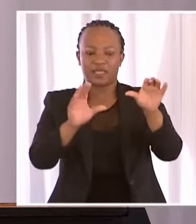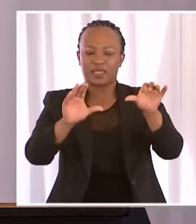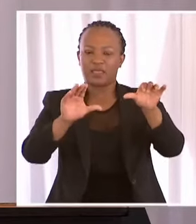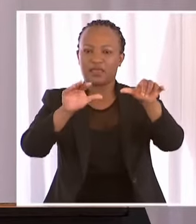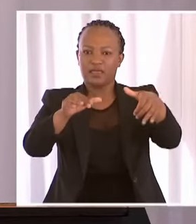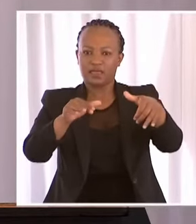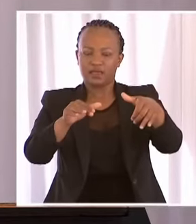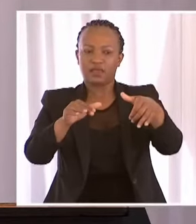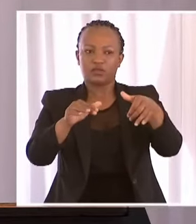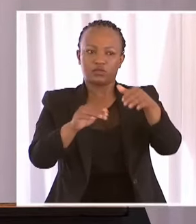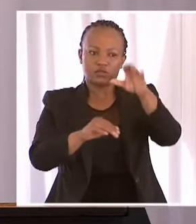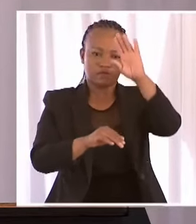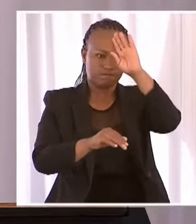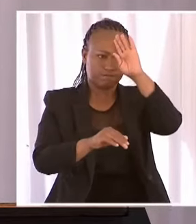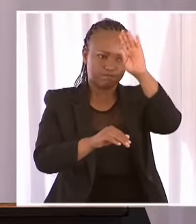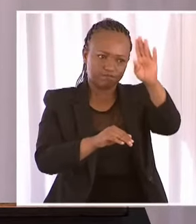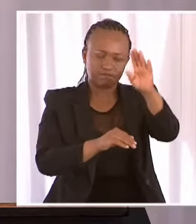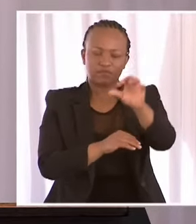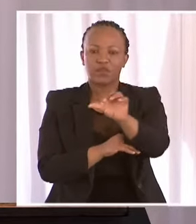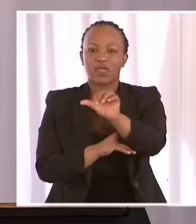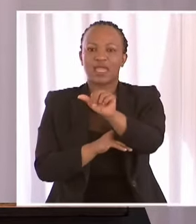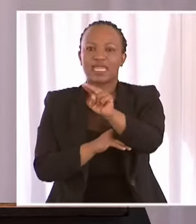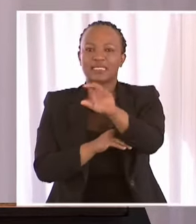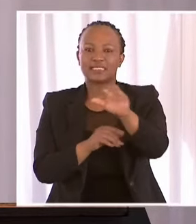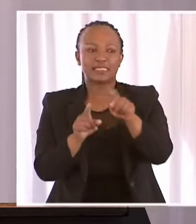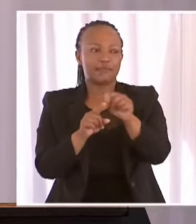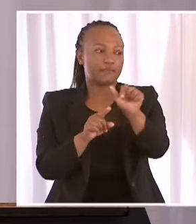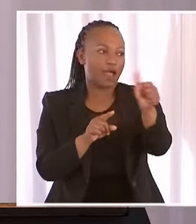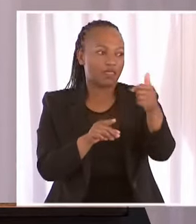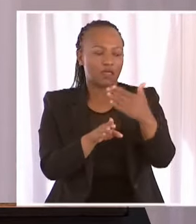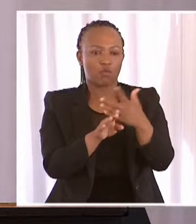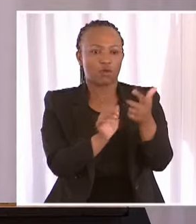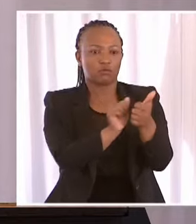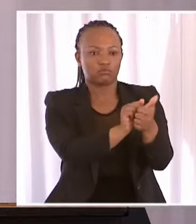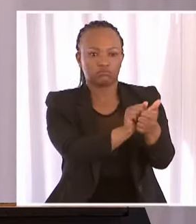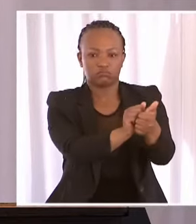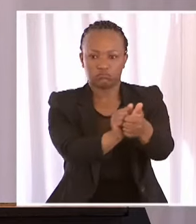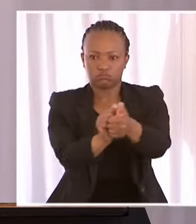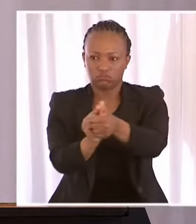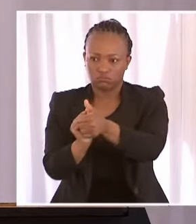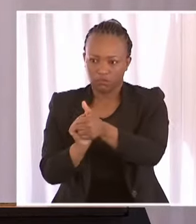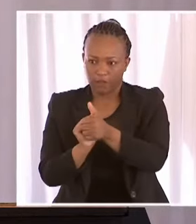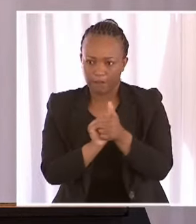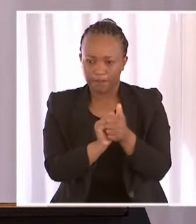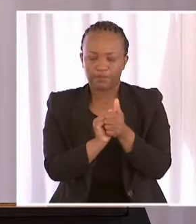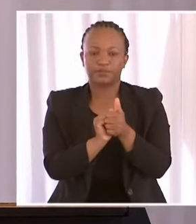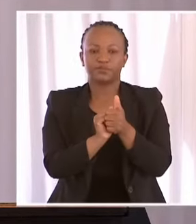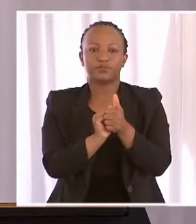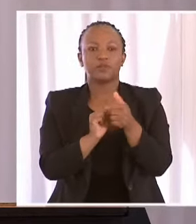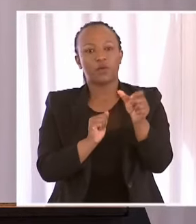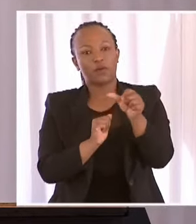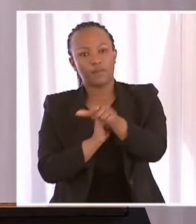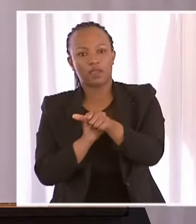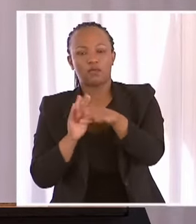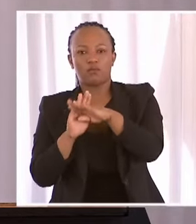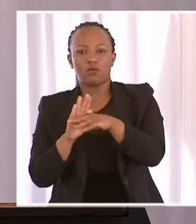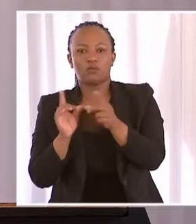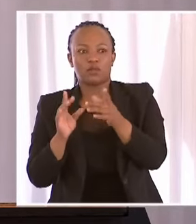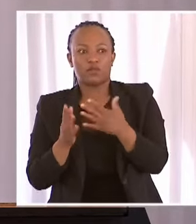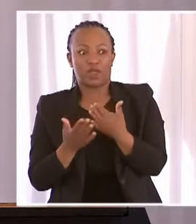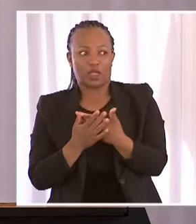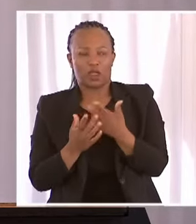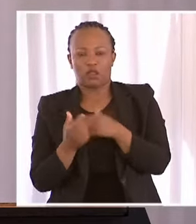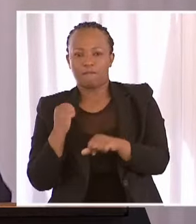greet the ANC and the allies here. And I'll come back to this, Comrade Program Director, if I may, at the